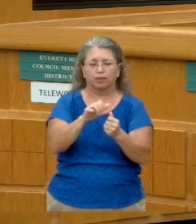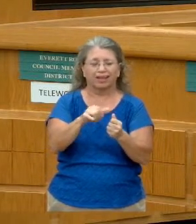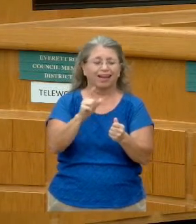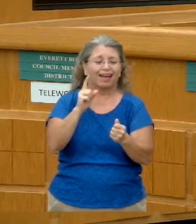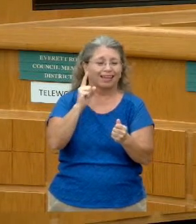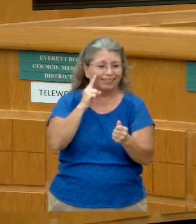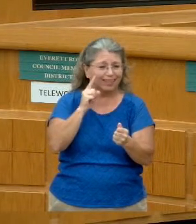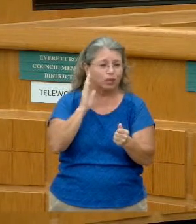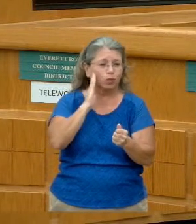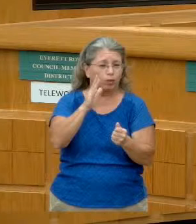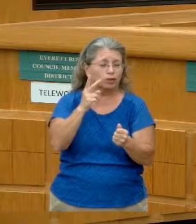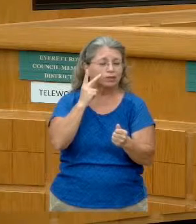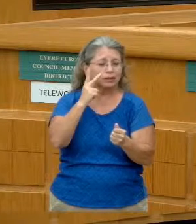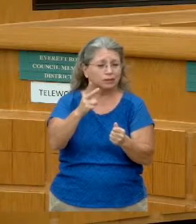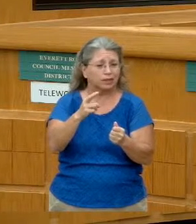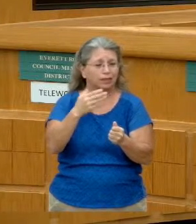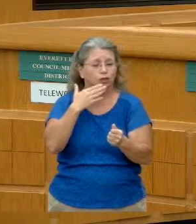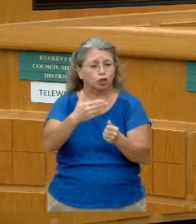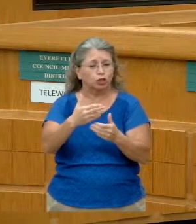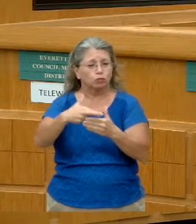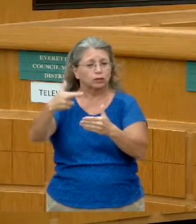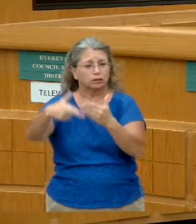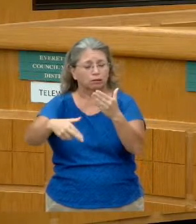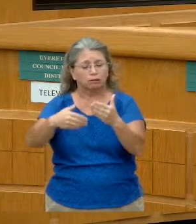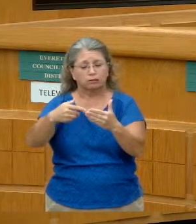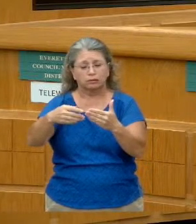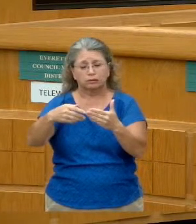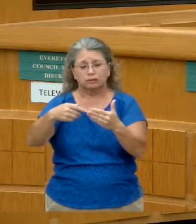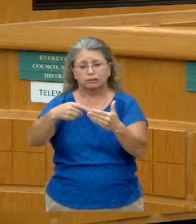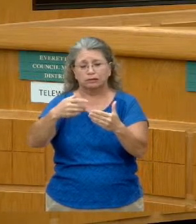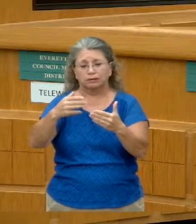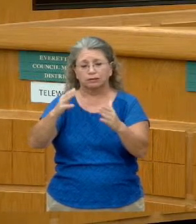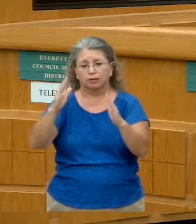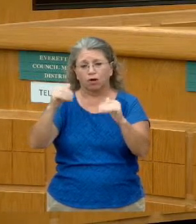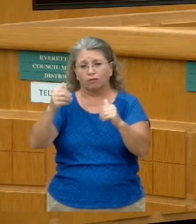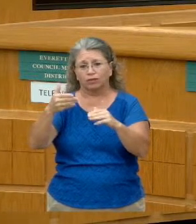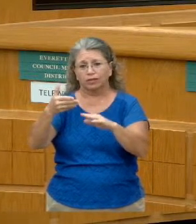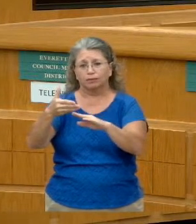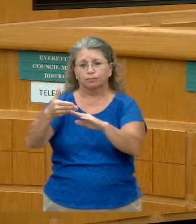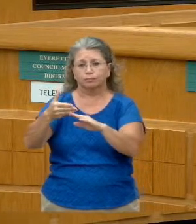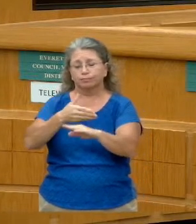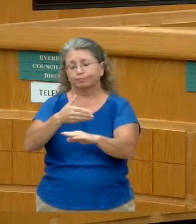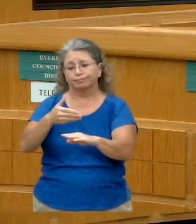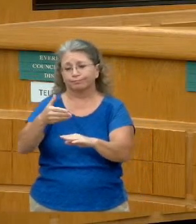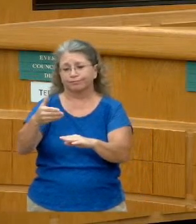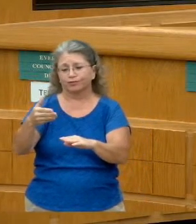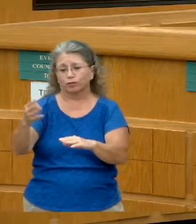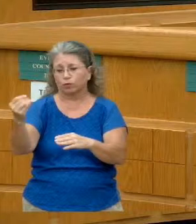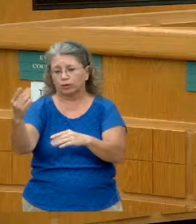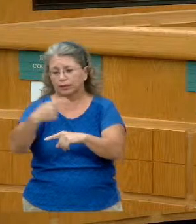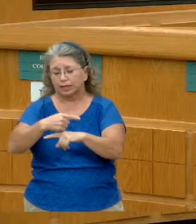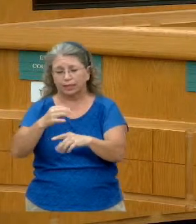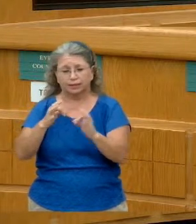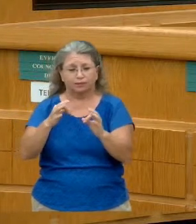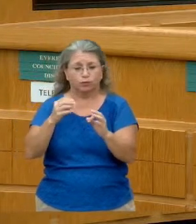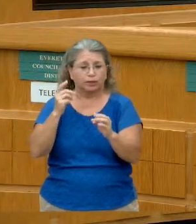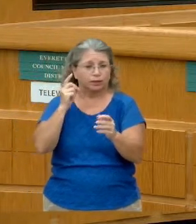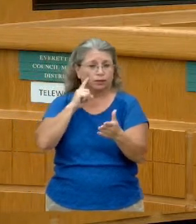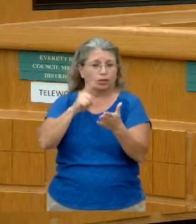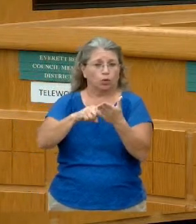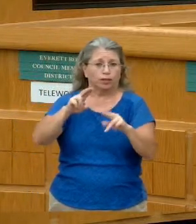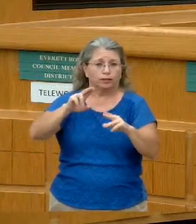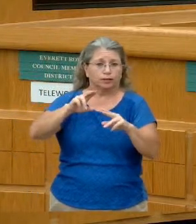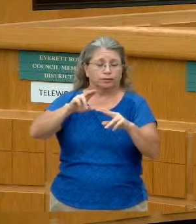it's quicker than the next 14 to 20 days, but if it comes as quick as the next 10 to 12 or 14 days, that's great.